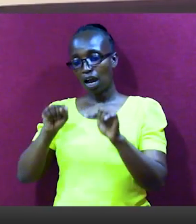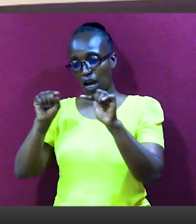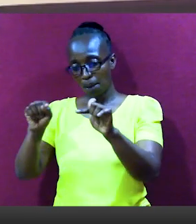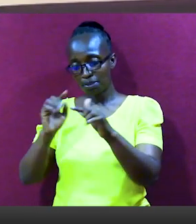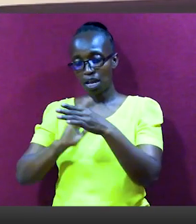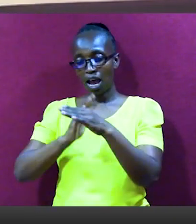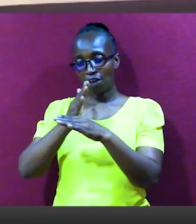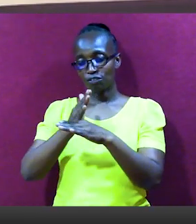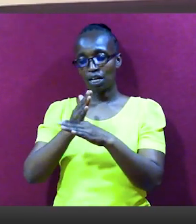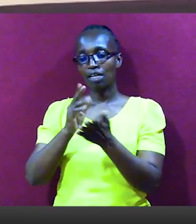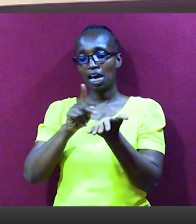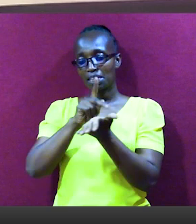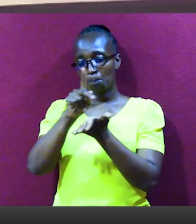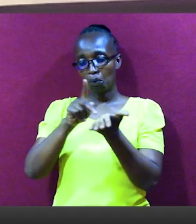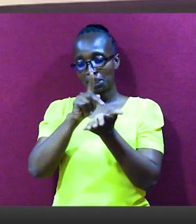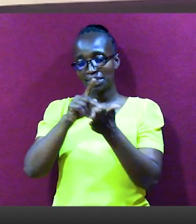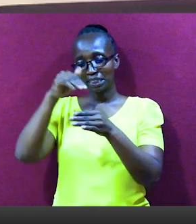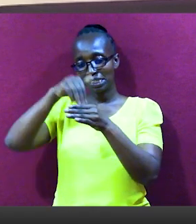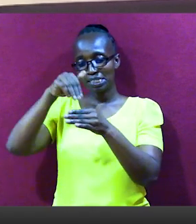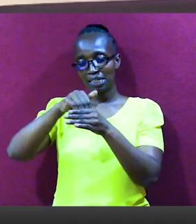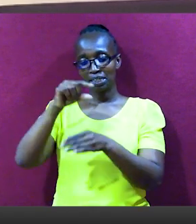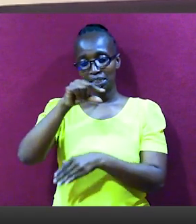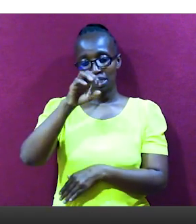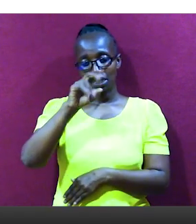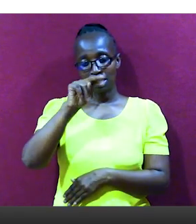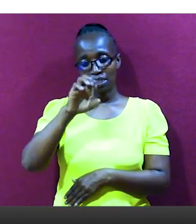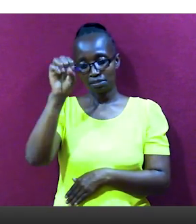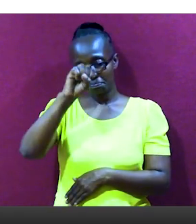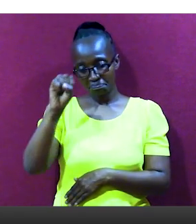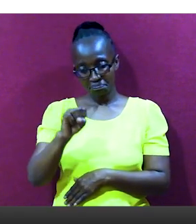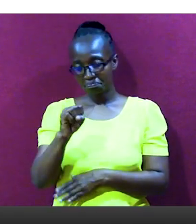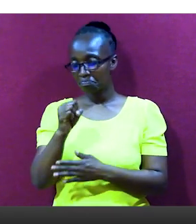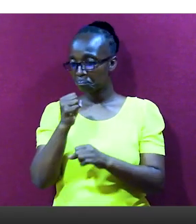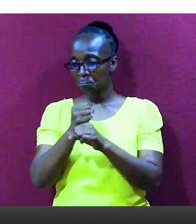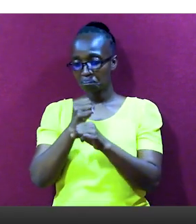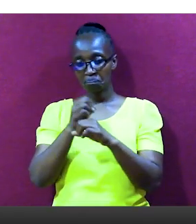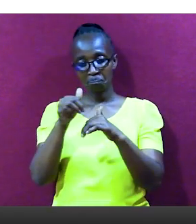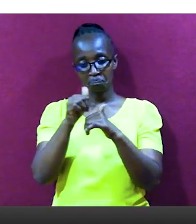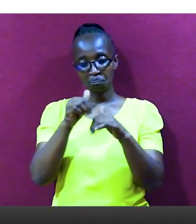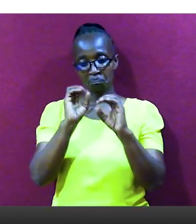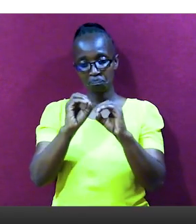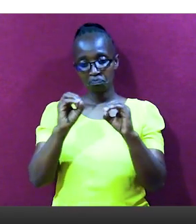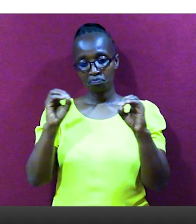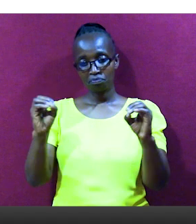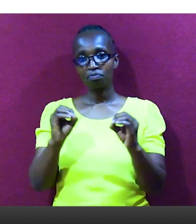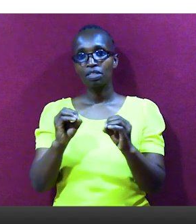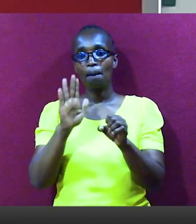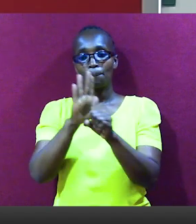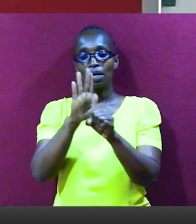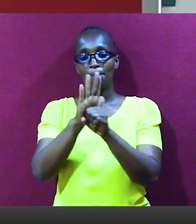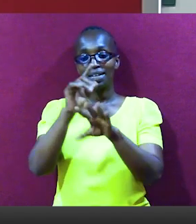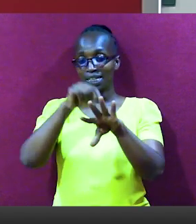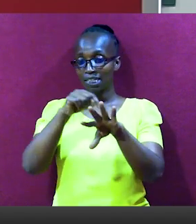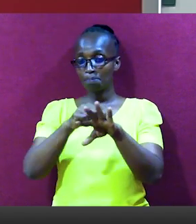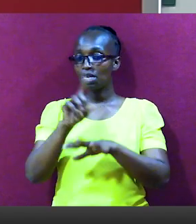kwenye jeni inayohusika kutengeneza protini aina ya collagen ambayo ndiyo huunda na kuimarisha mifupa.